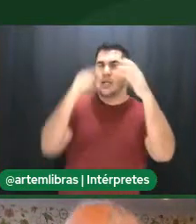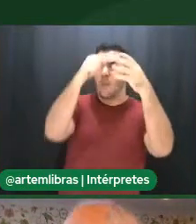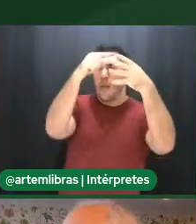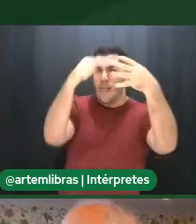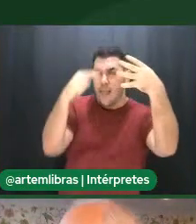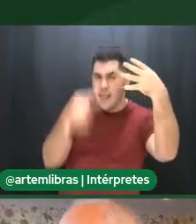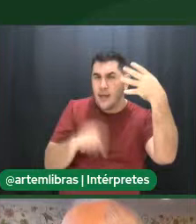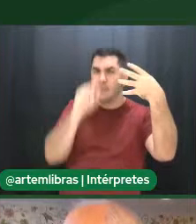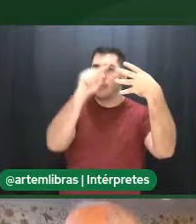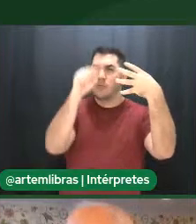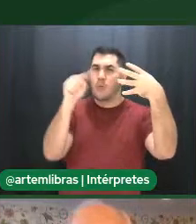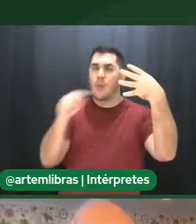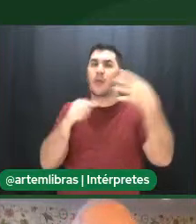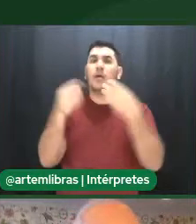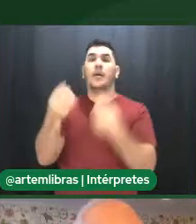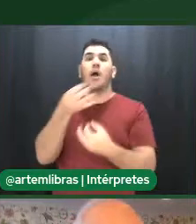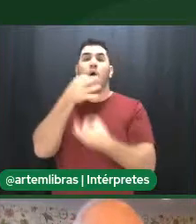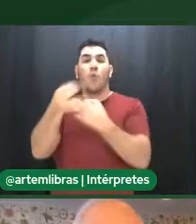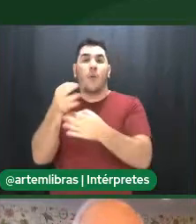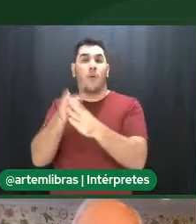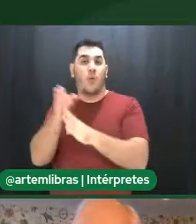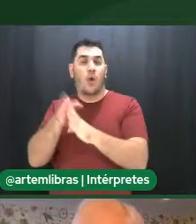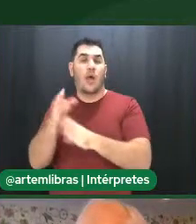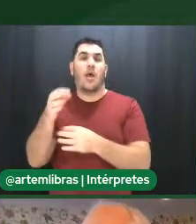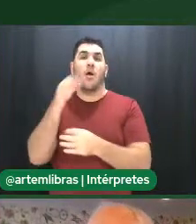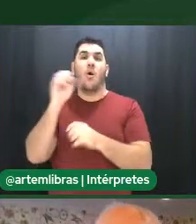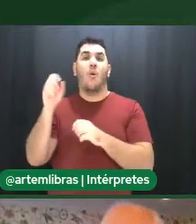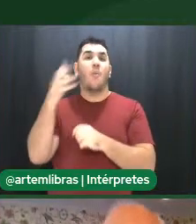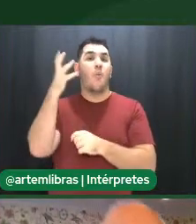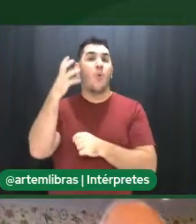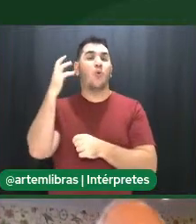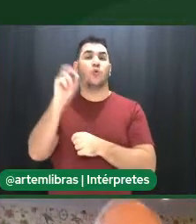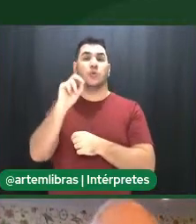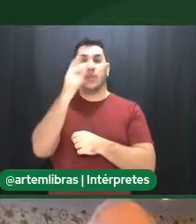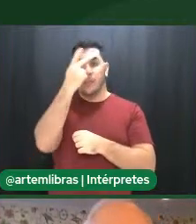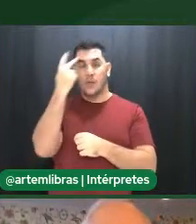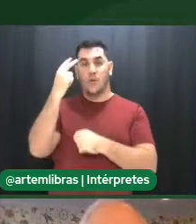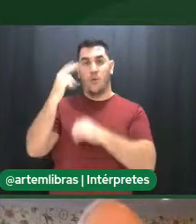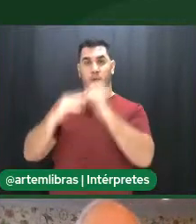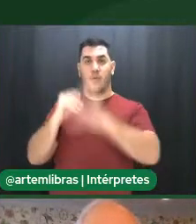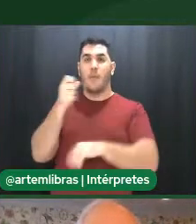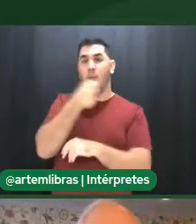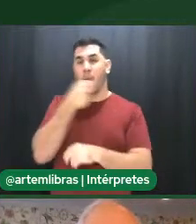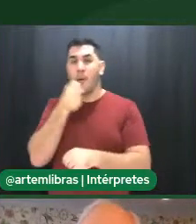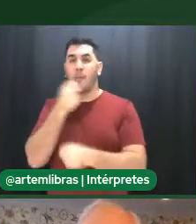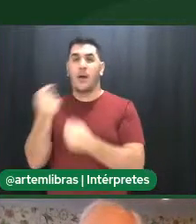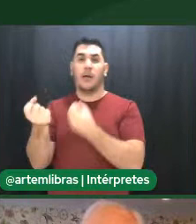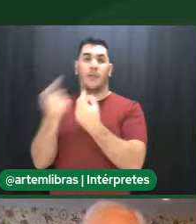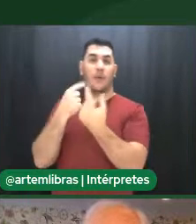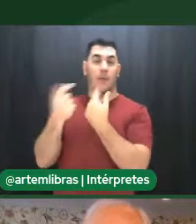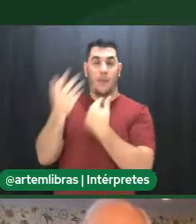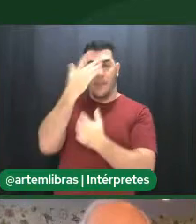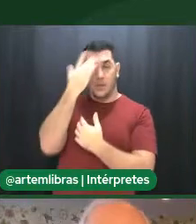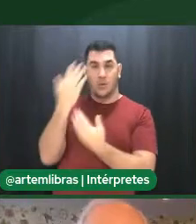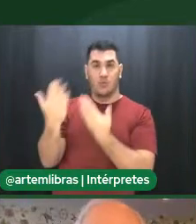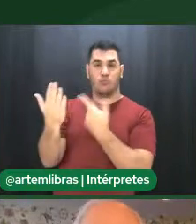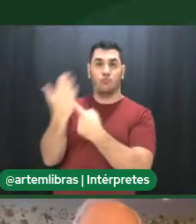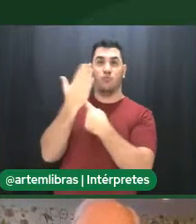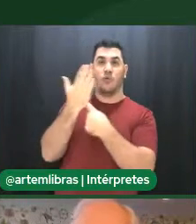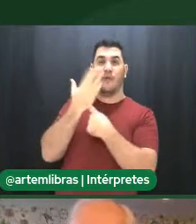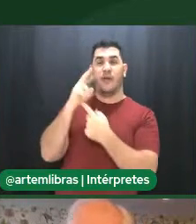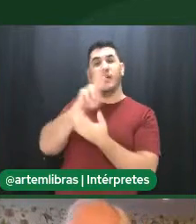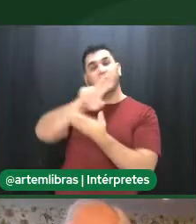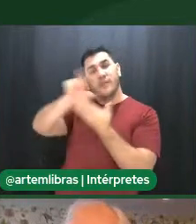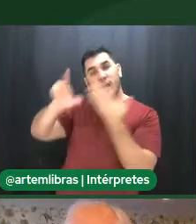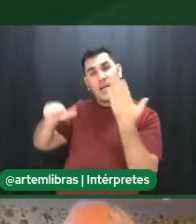Life Index also uses these kind of sliders to guide you in choosing and understanding the